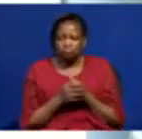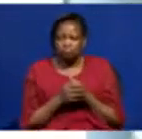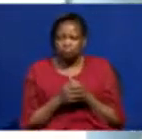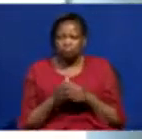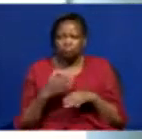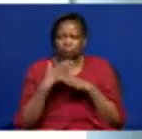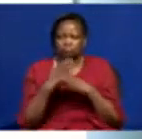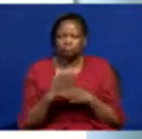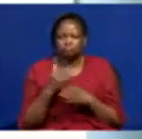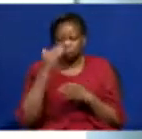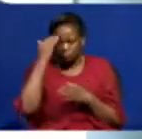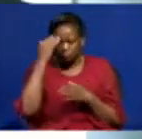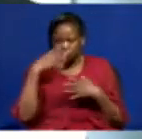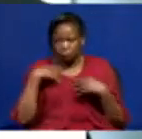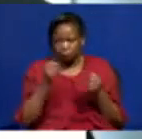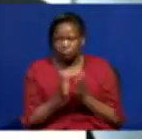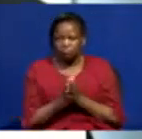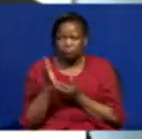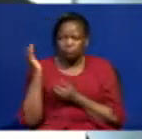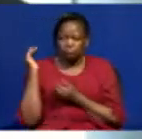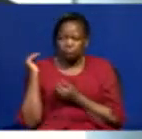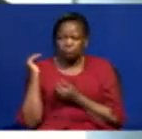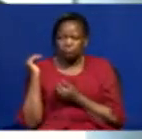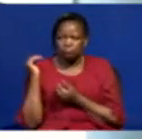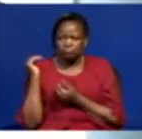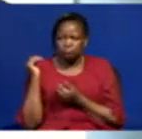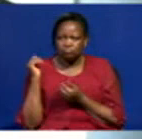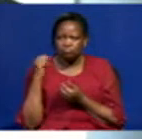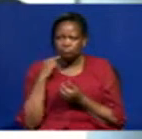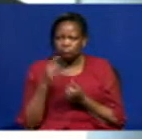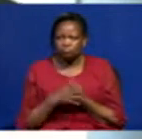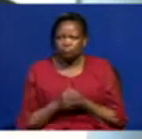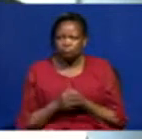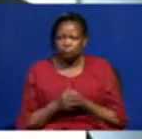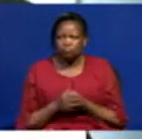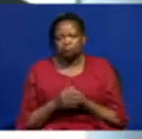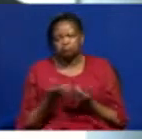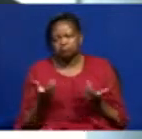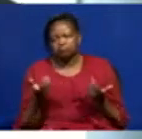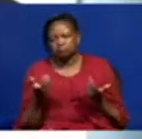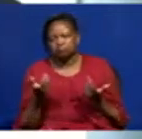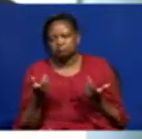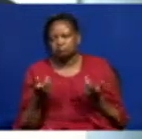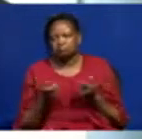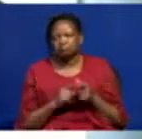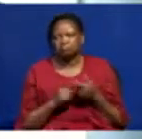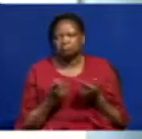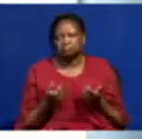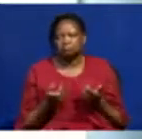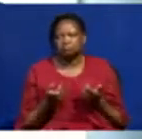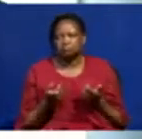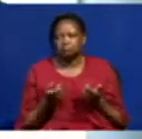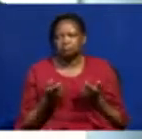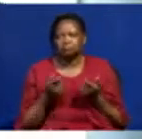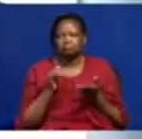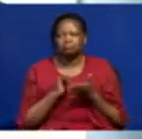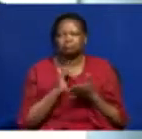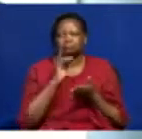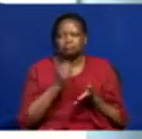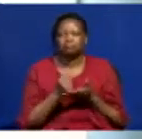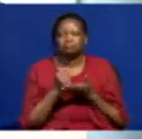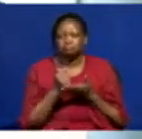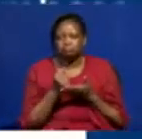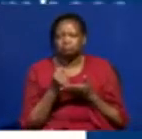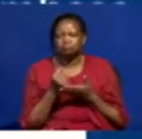share knowledge, health, and hope. So the first one, we share knowledge, and mainly through the floating book fair that we have on